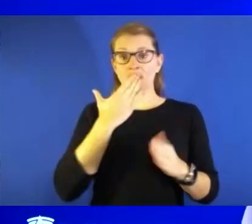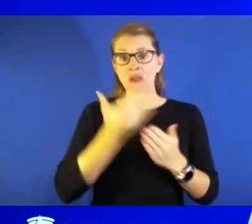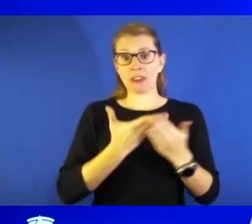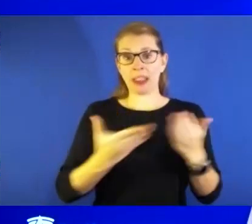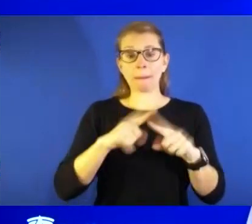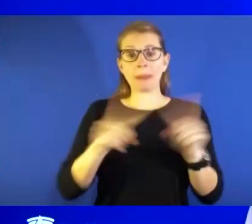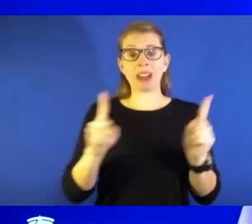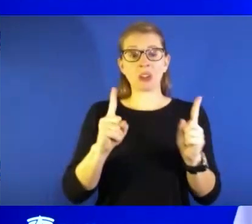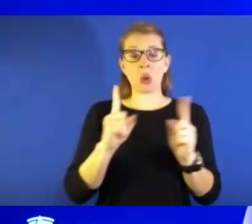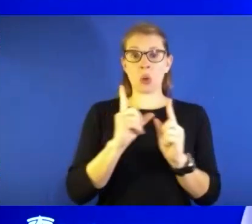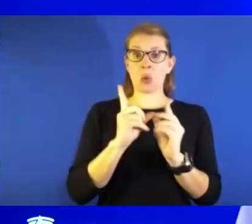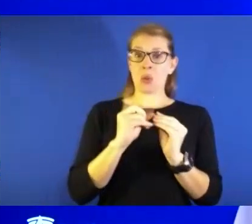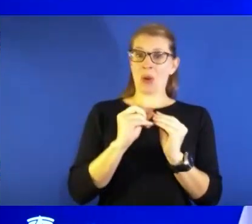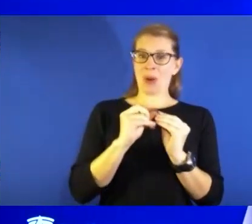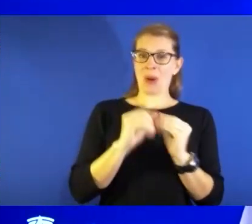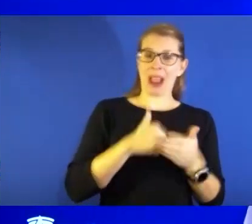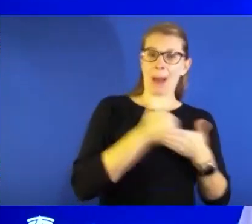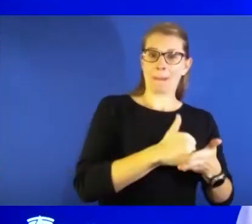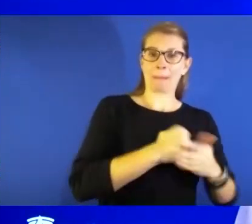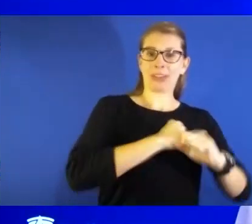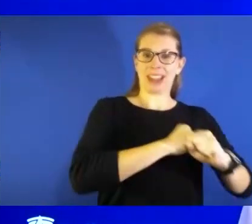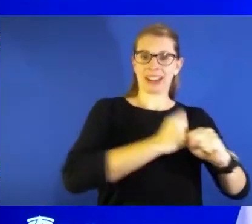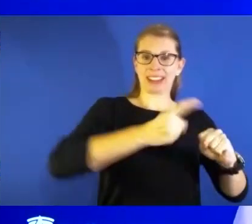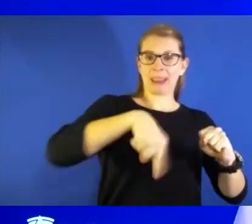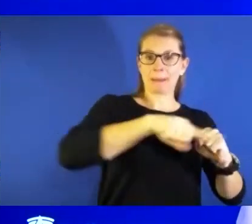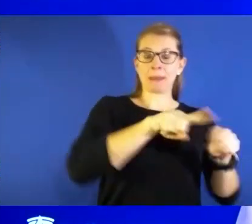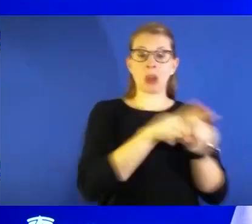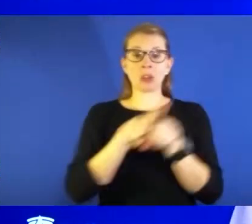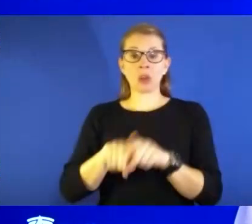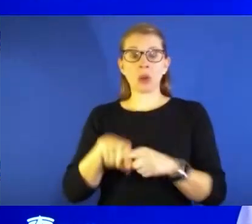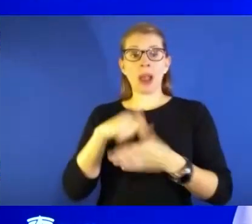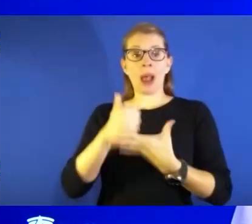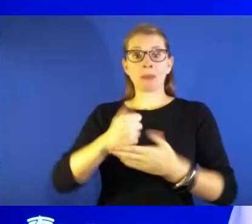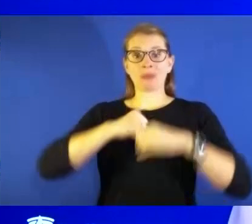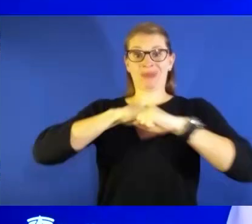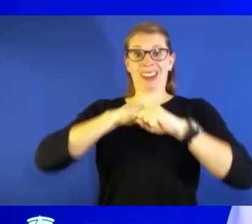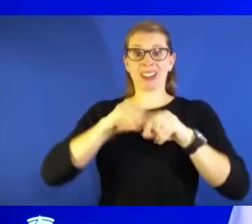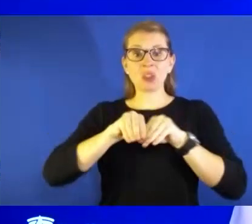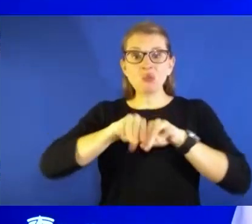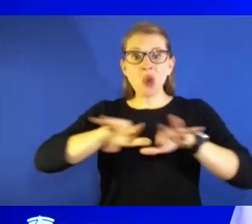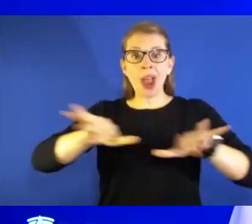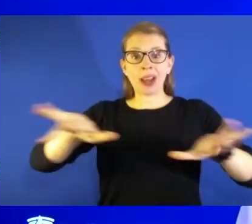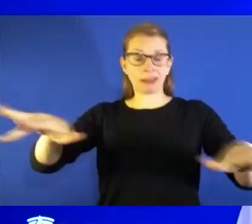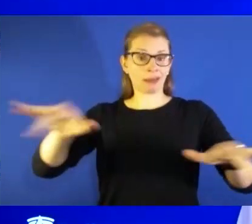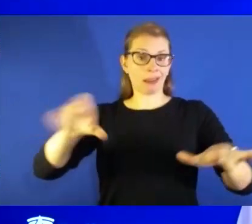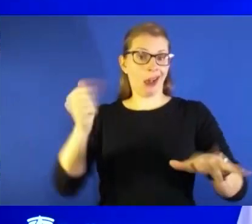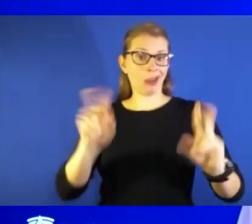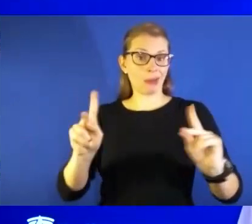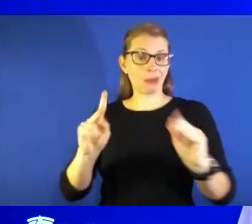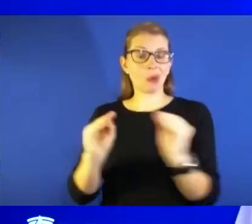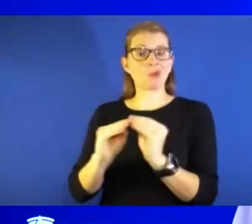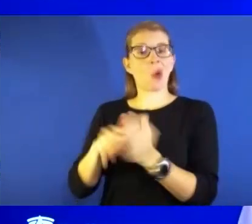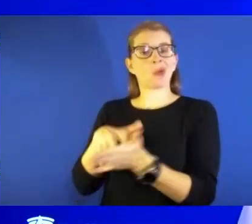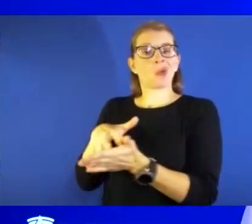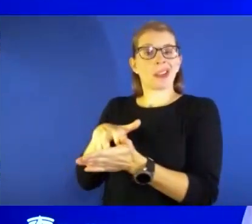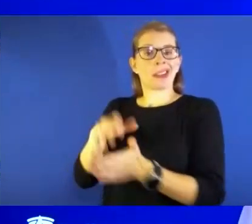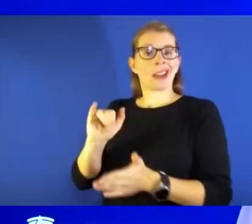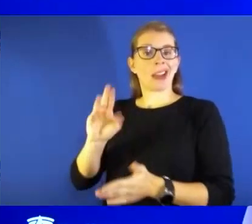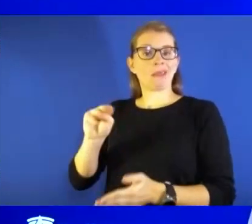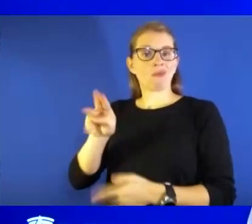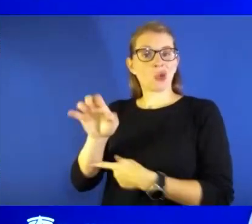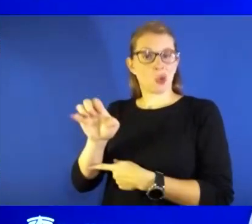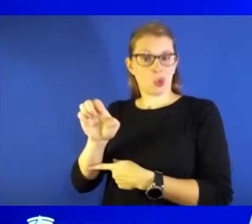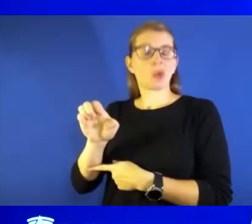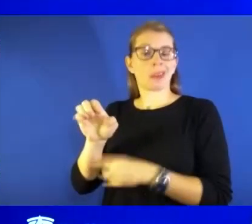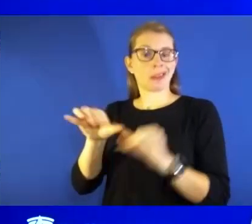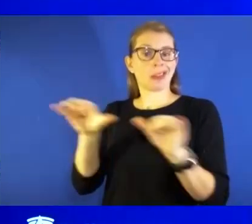thing to help protect them, but also help protect spreading it to others more vulnerable in the population, in the home,